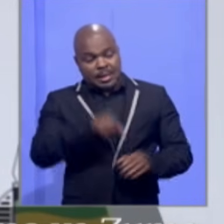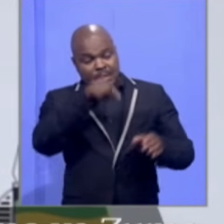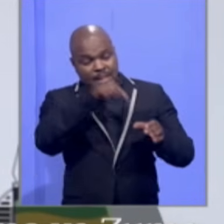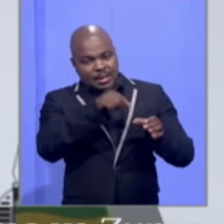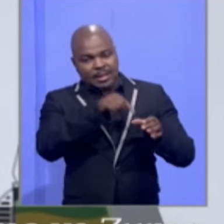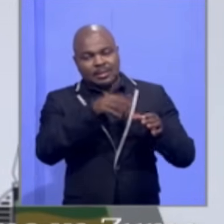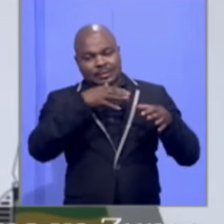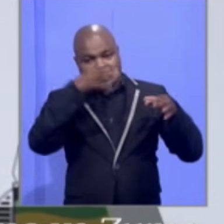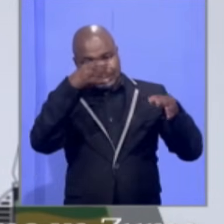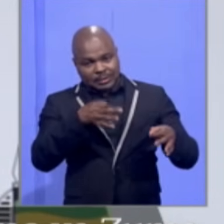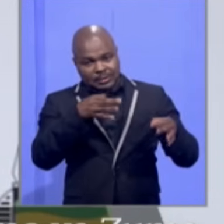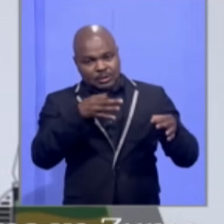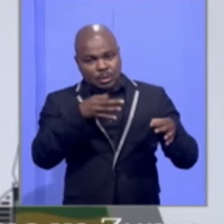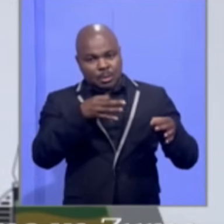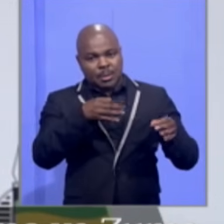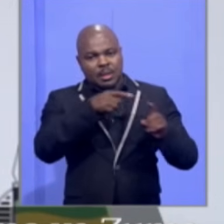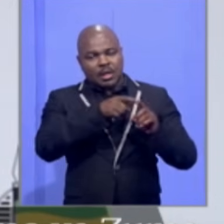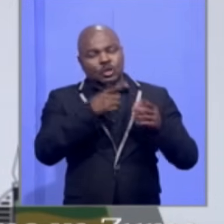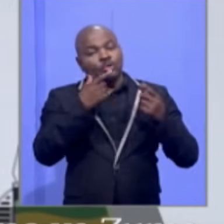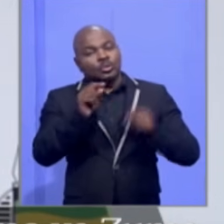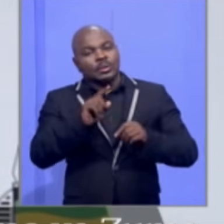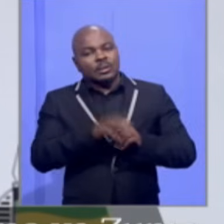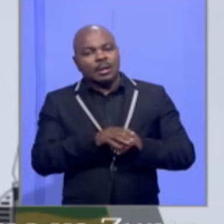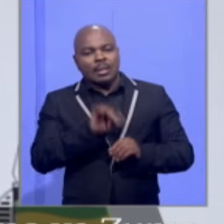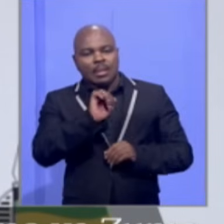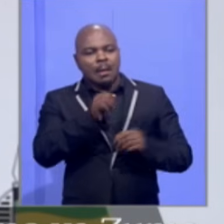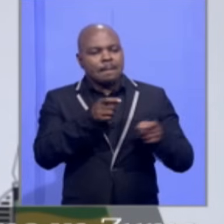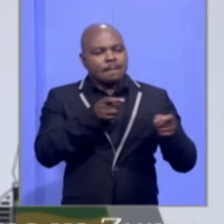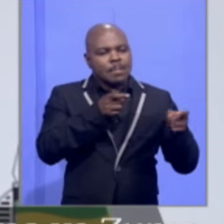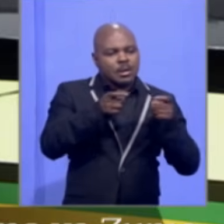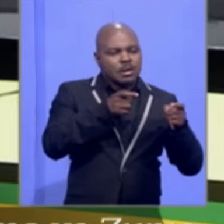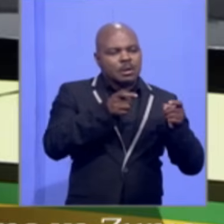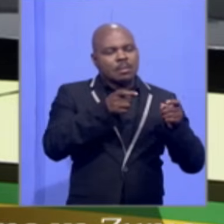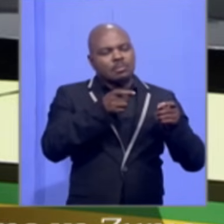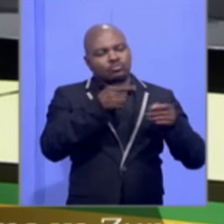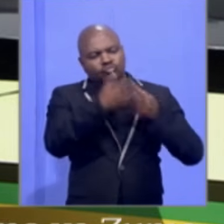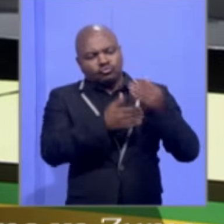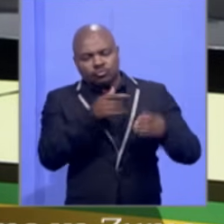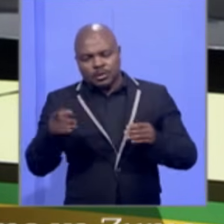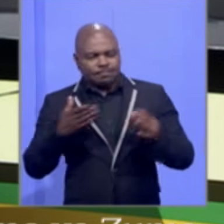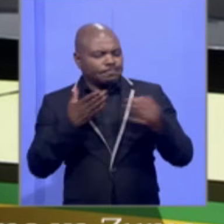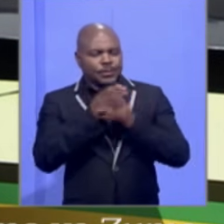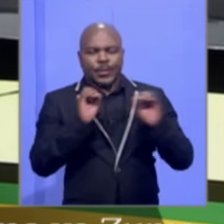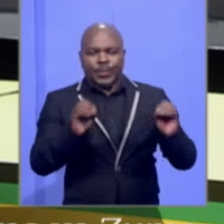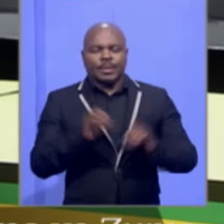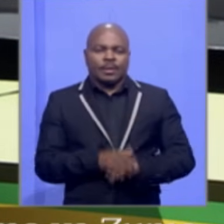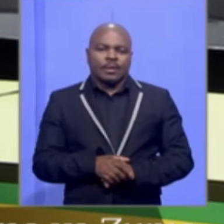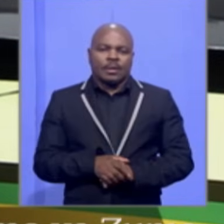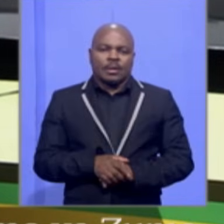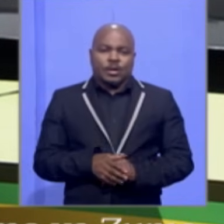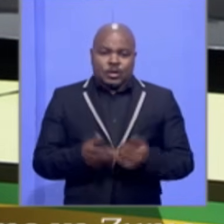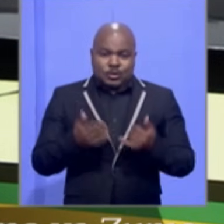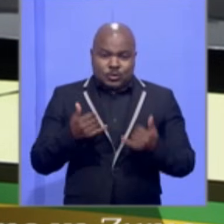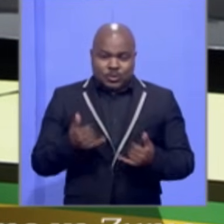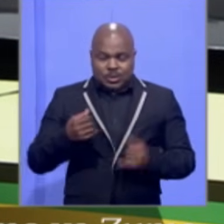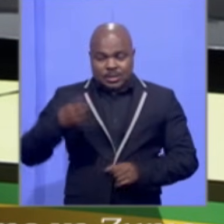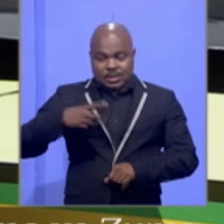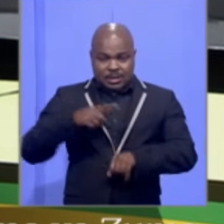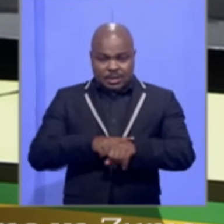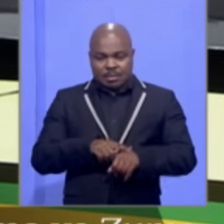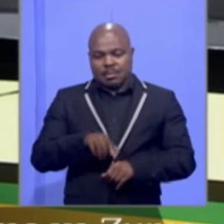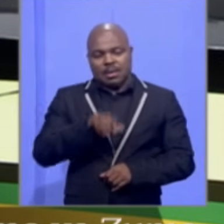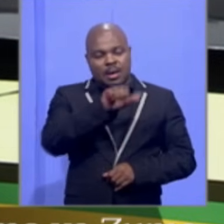the mission of exercising their management prerogatives. Kajeno ibile le kgetlo la bobedi ba tshehetsi ba ANC